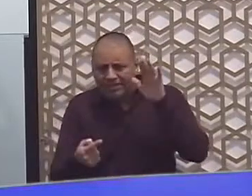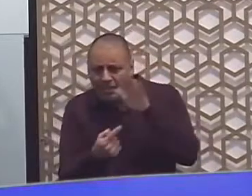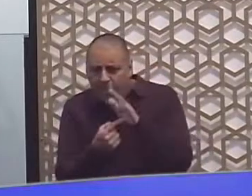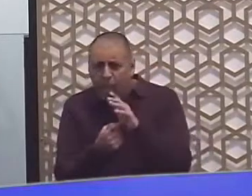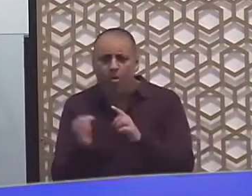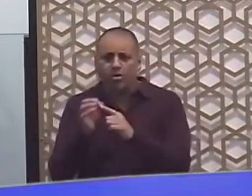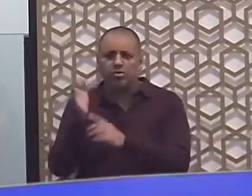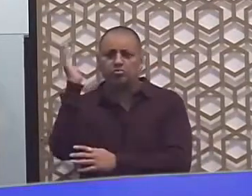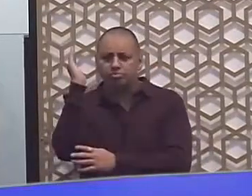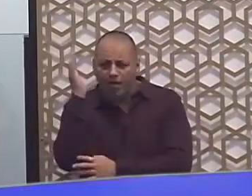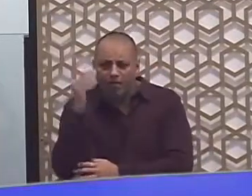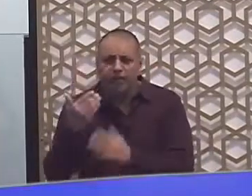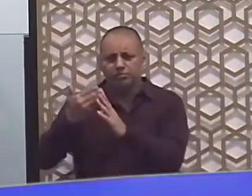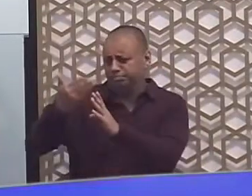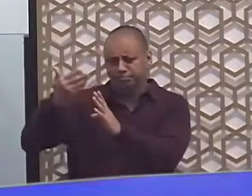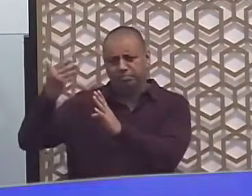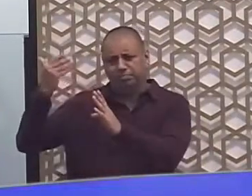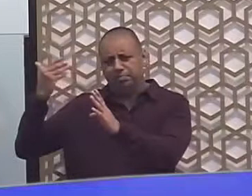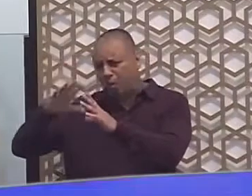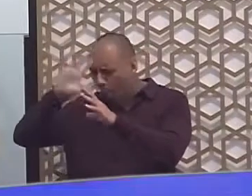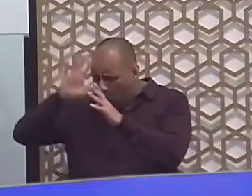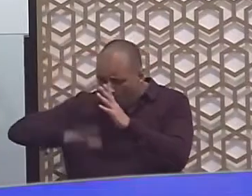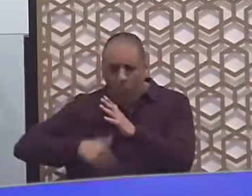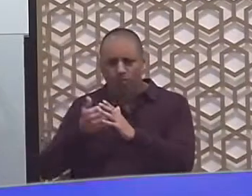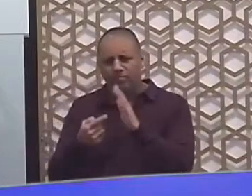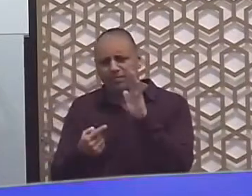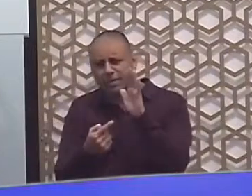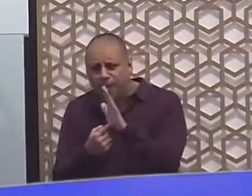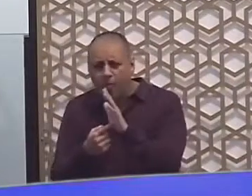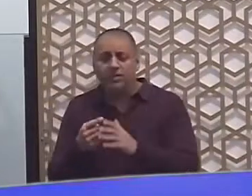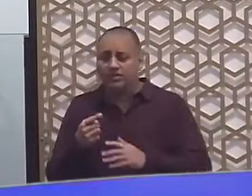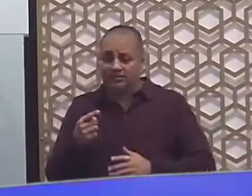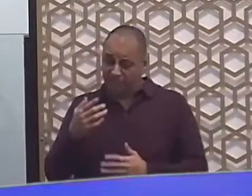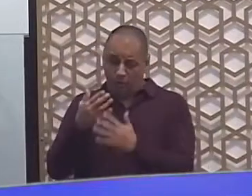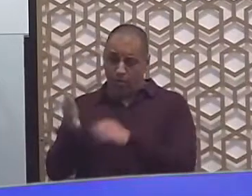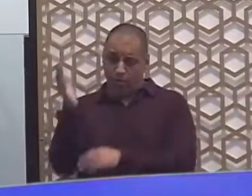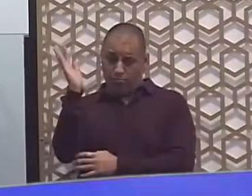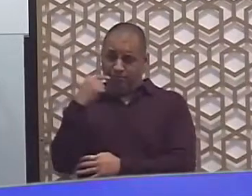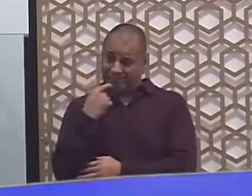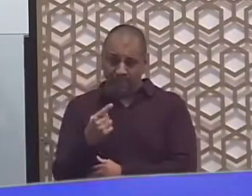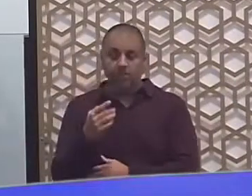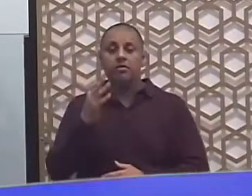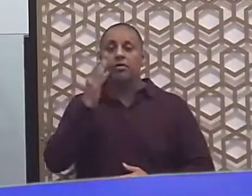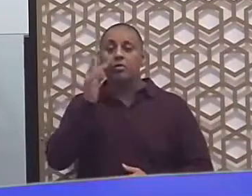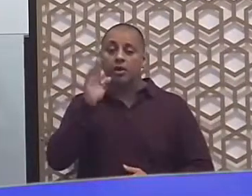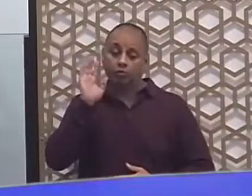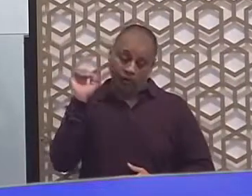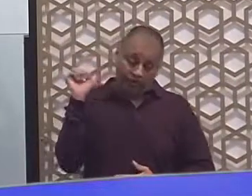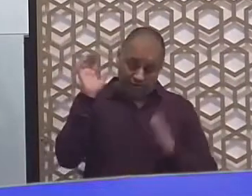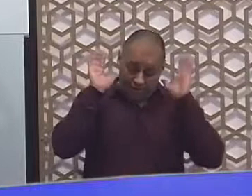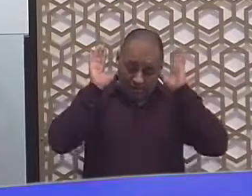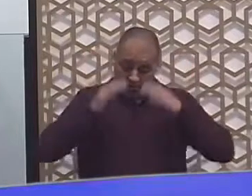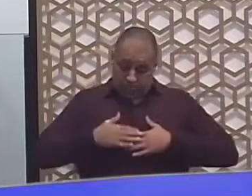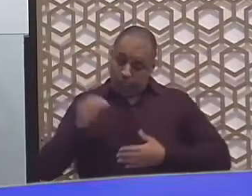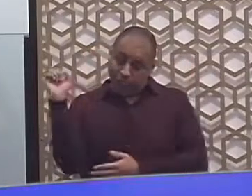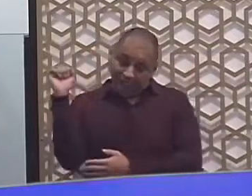Rasul sallallahu alayhi wa sallam has said that the closest a person can be to his Lord is when he is in prostration. They haven't